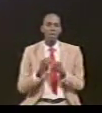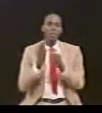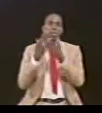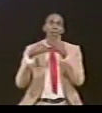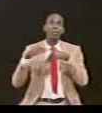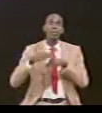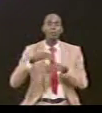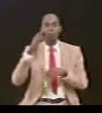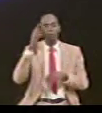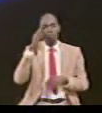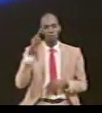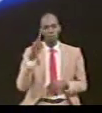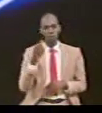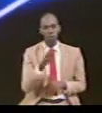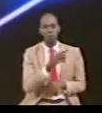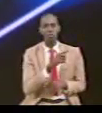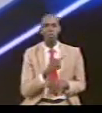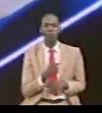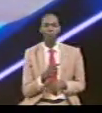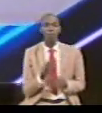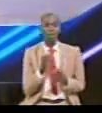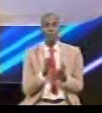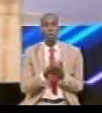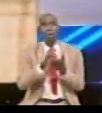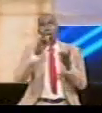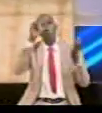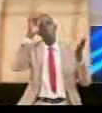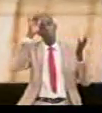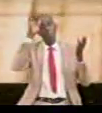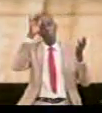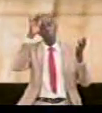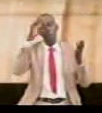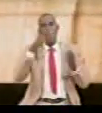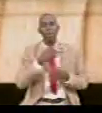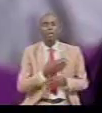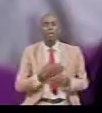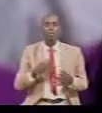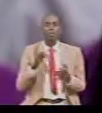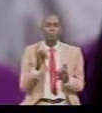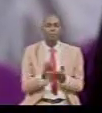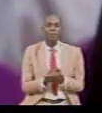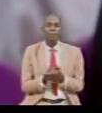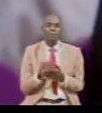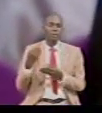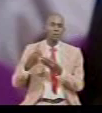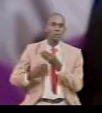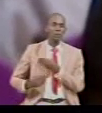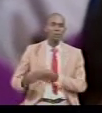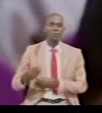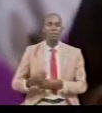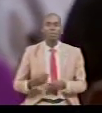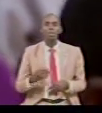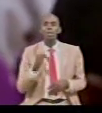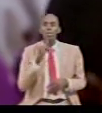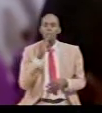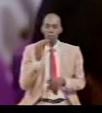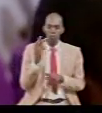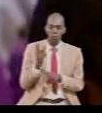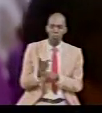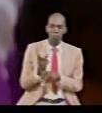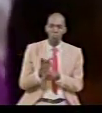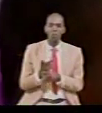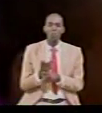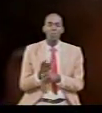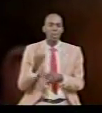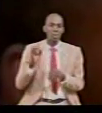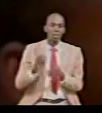you. That hope and that inheritance is reserved in